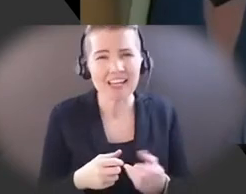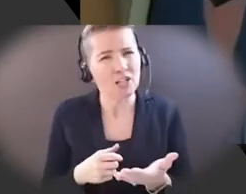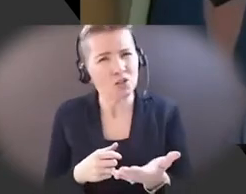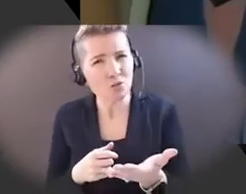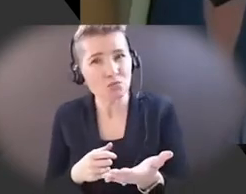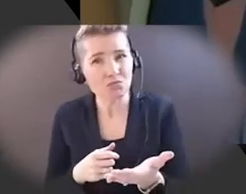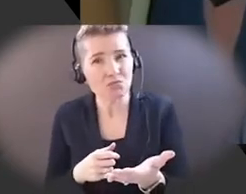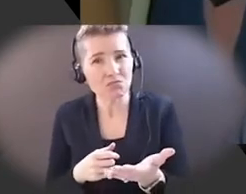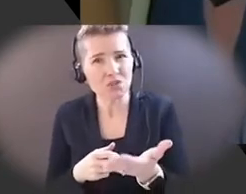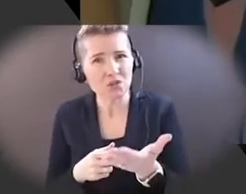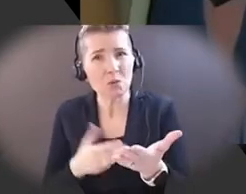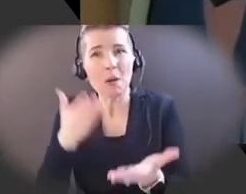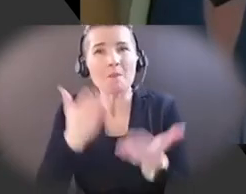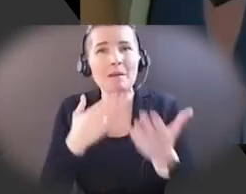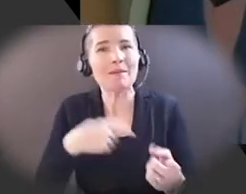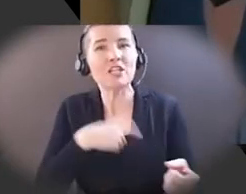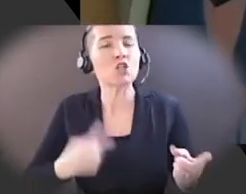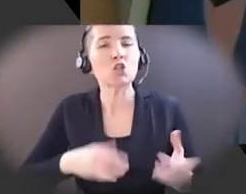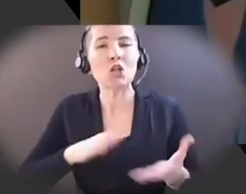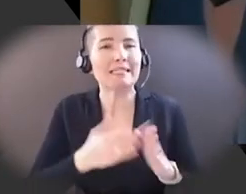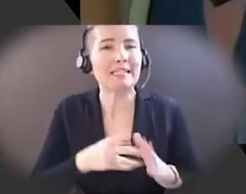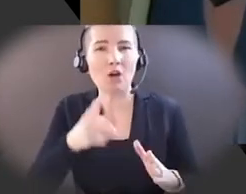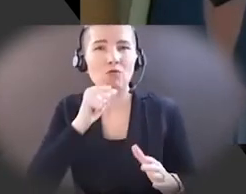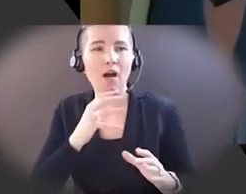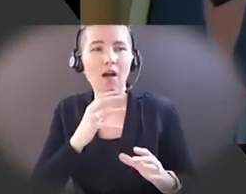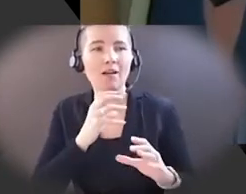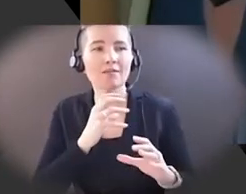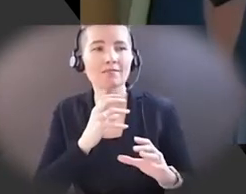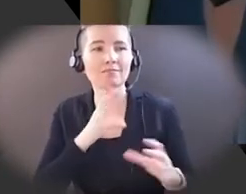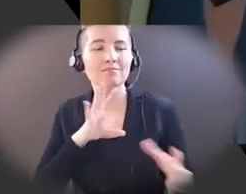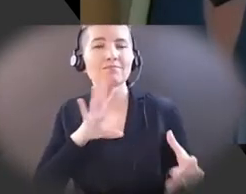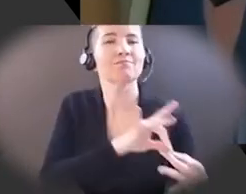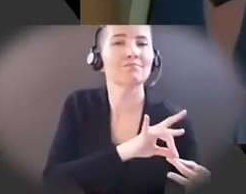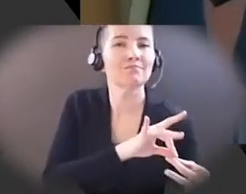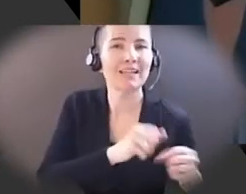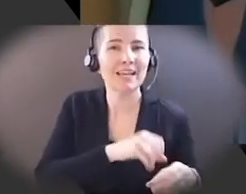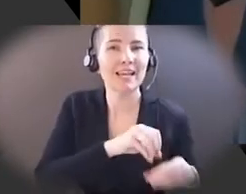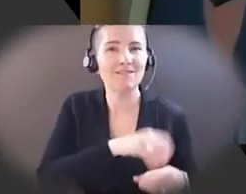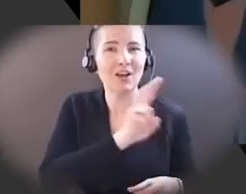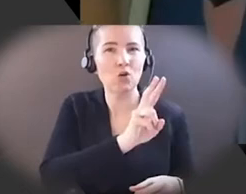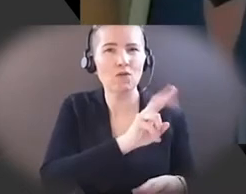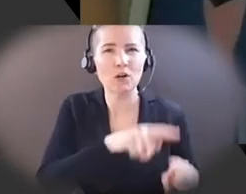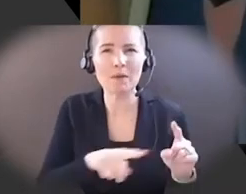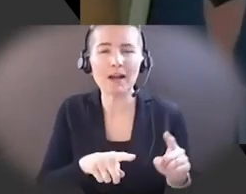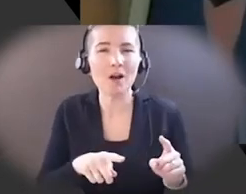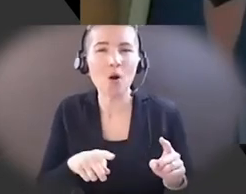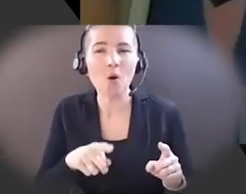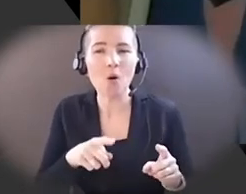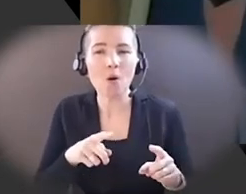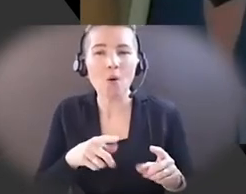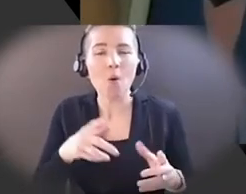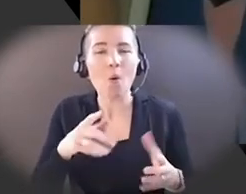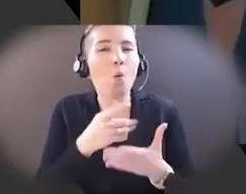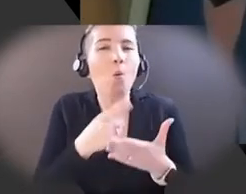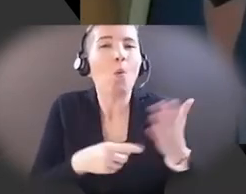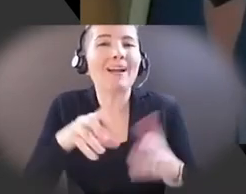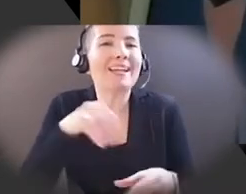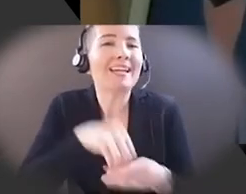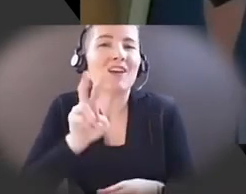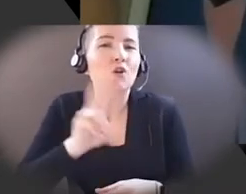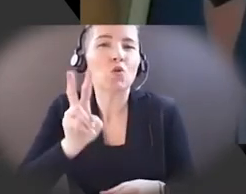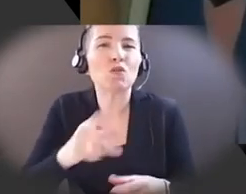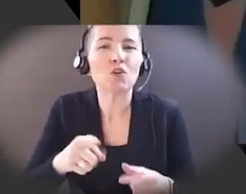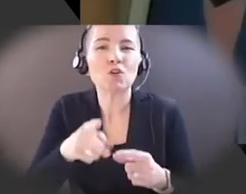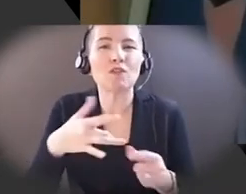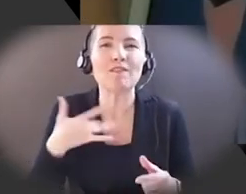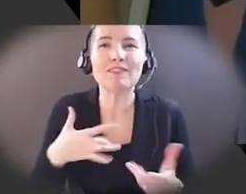not Chinatown, but something similar that impacts you, do you think? A place that's similar to Chinatown for me